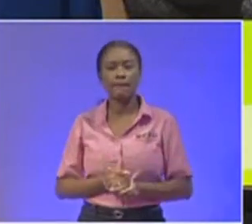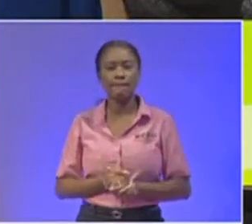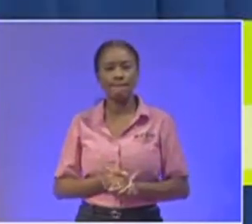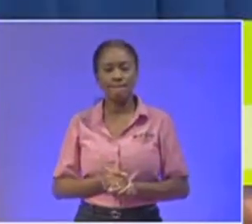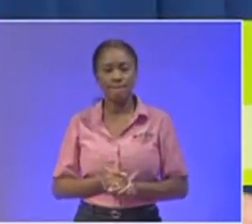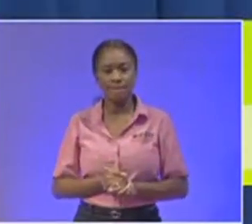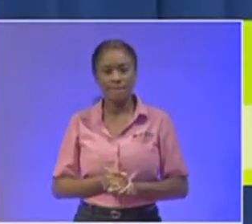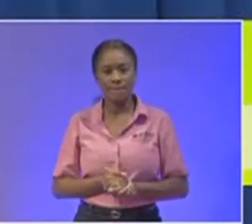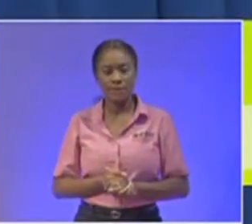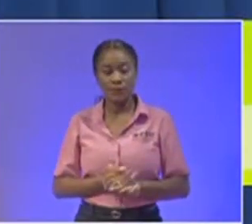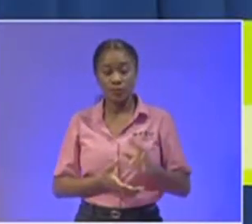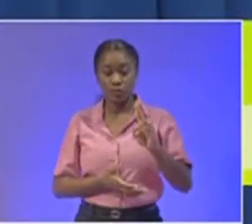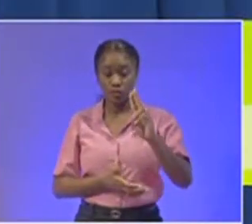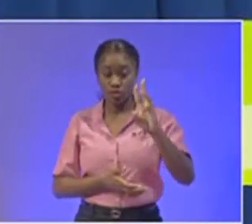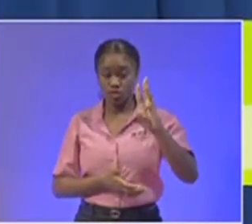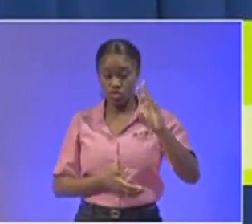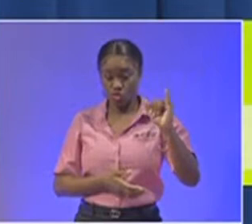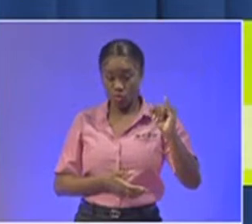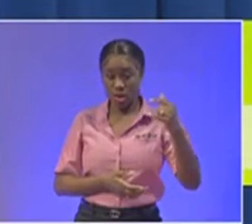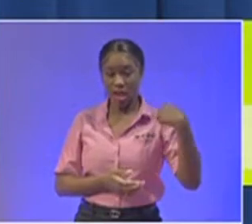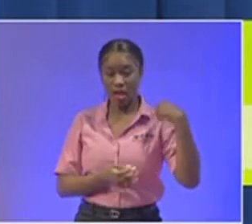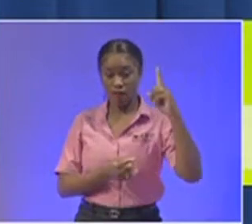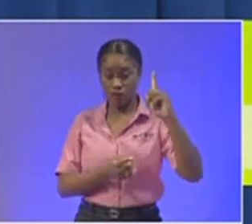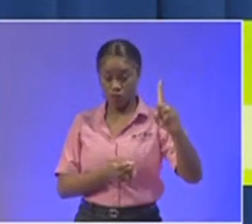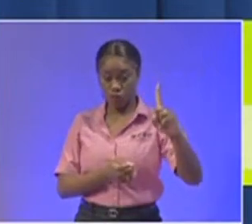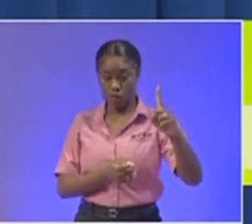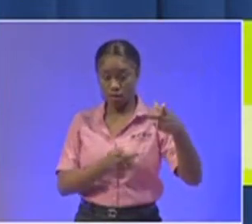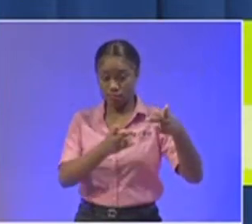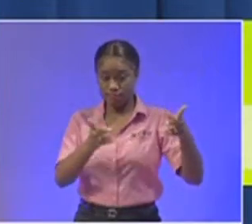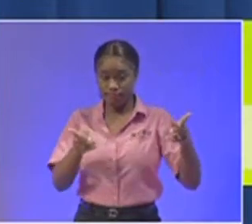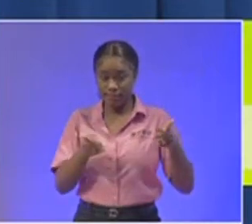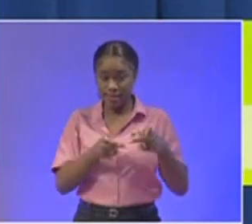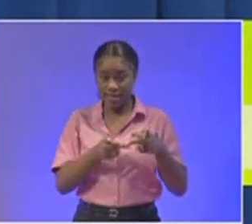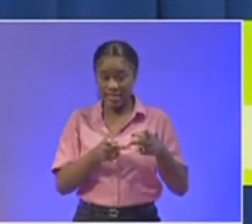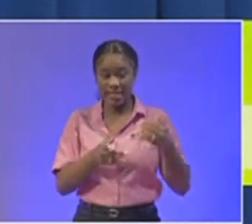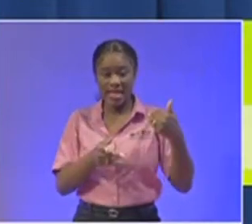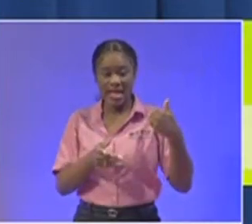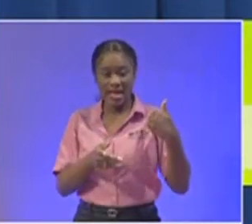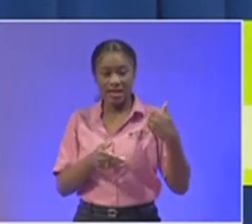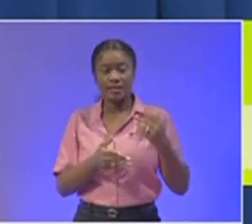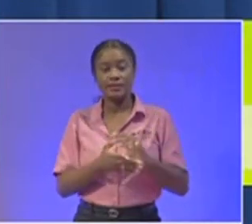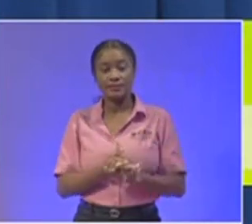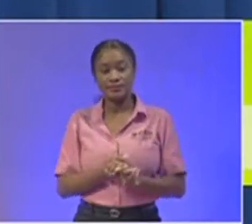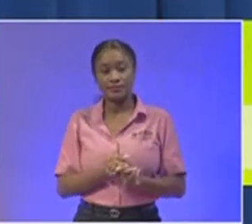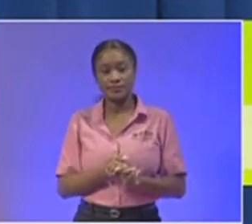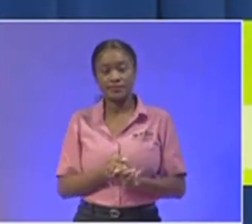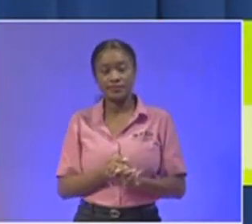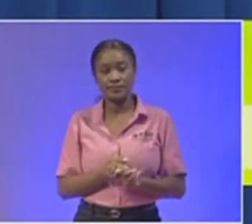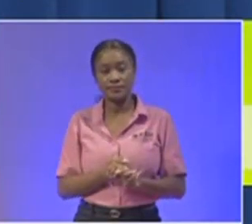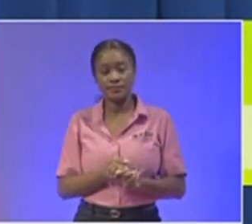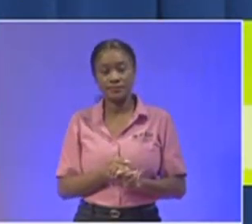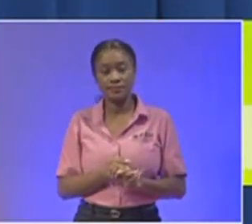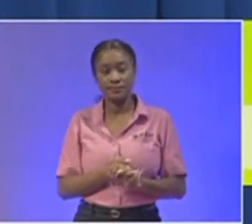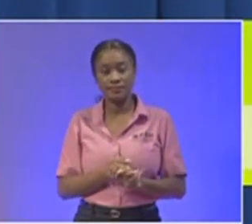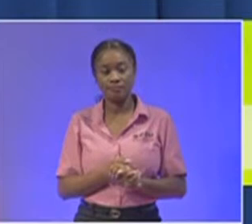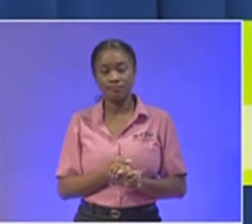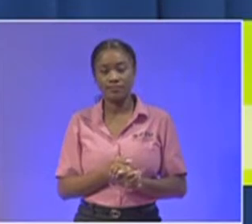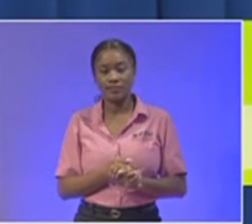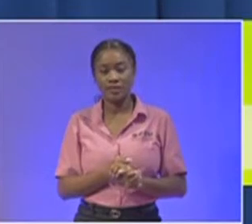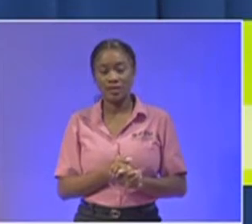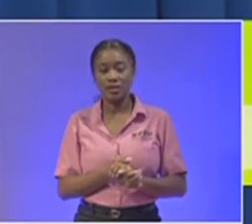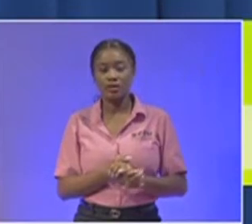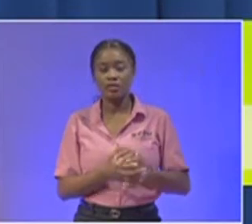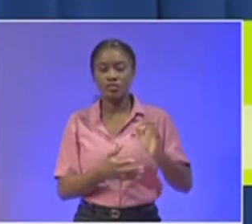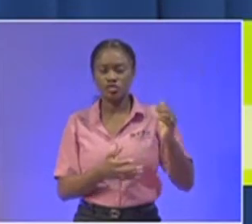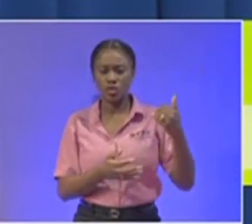of course, the university is one stop that you have, because we have sign language courses there. In fact, the Faculty of Humanities and Education